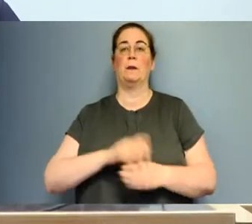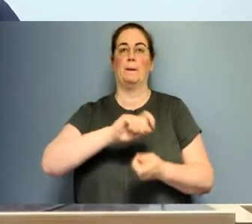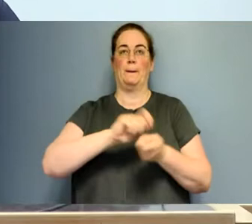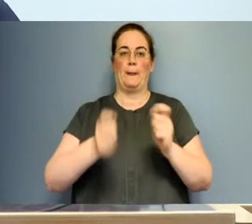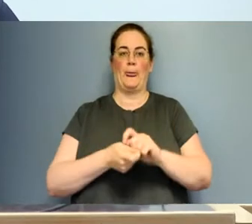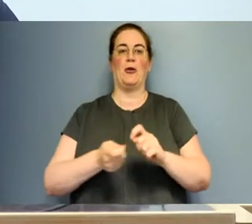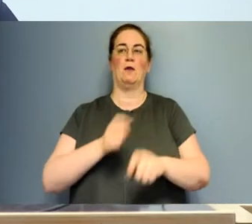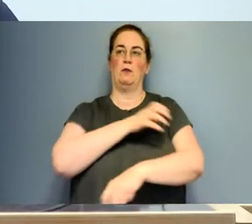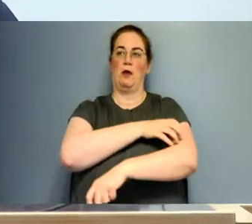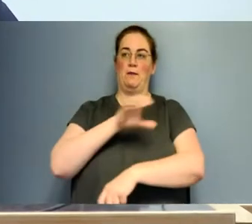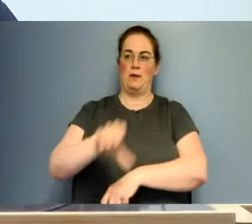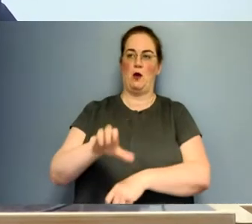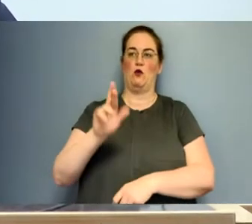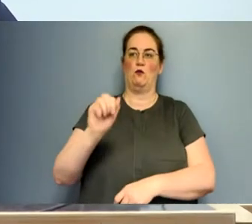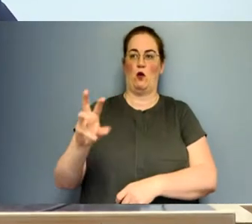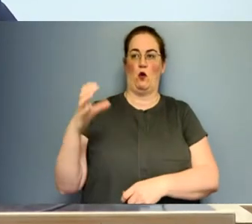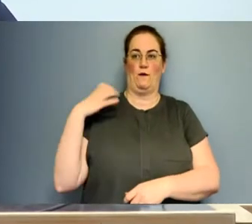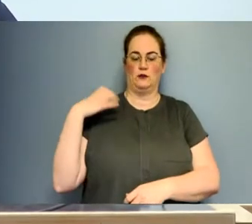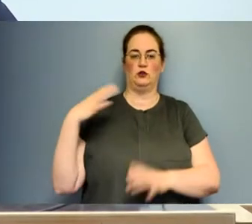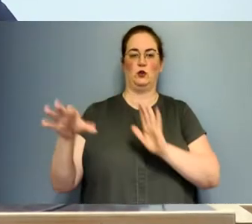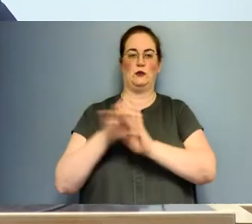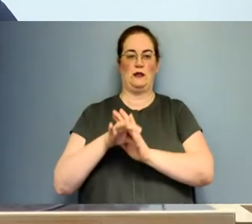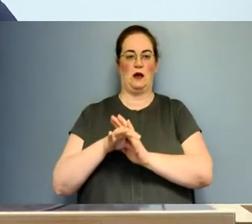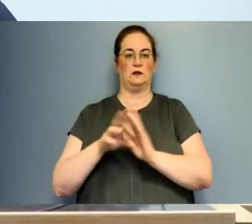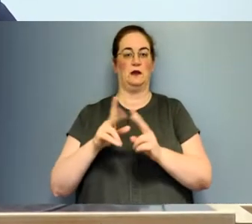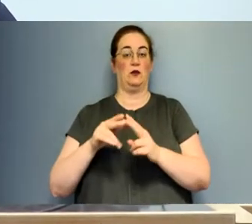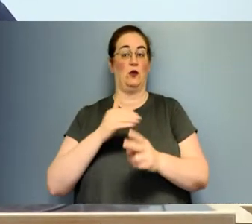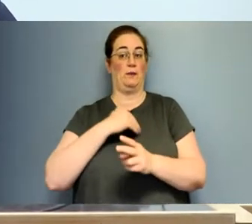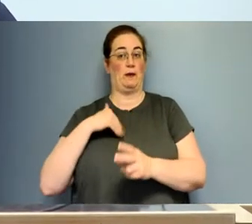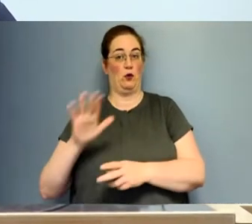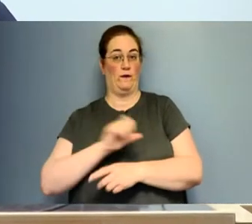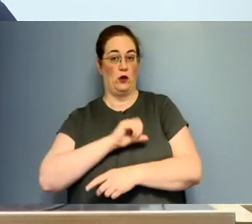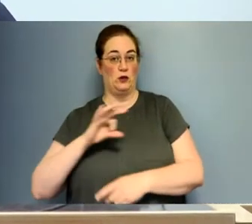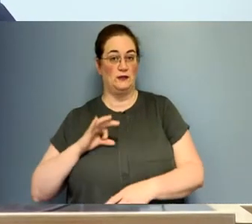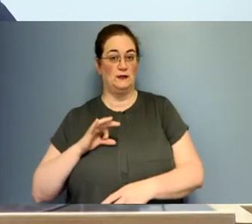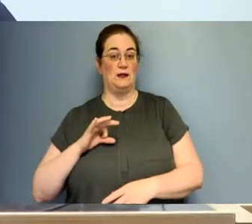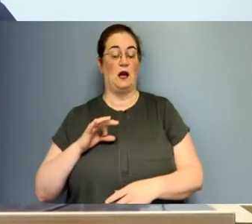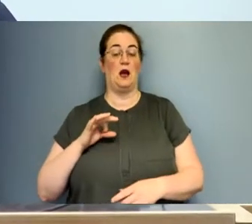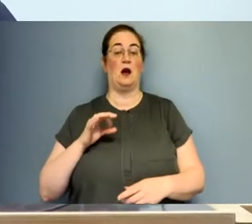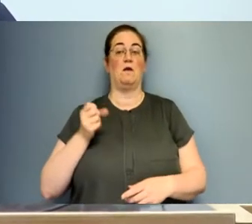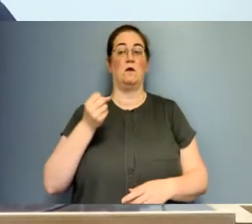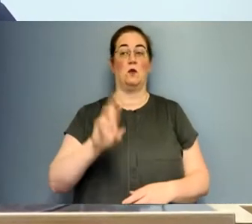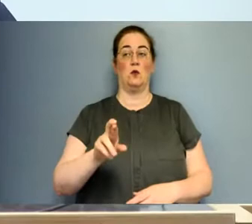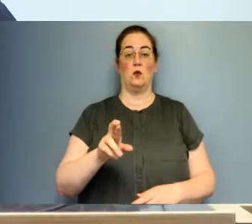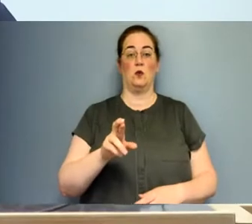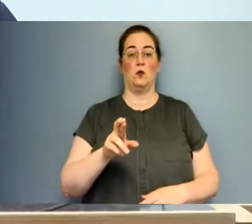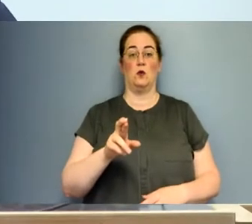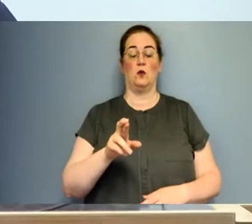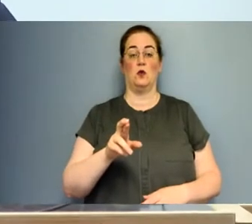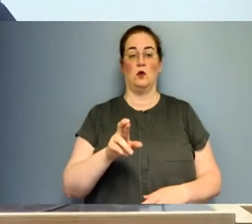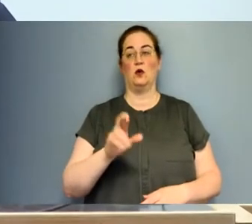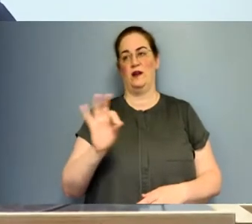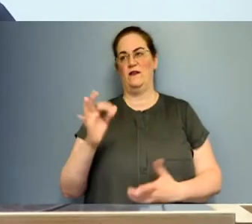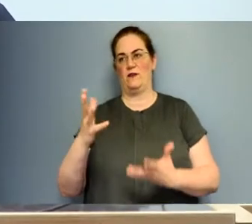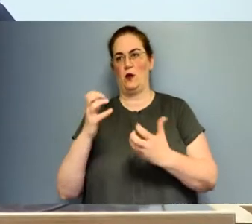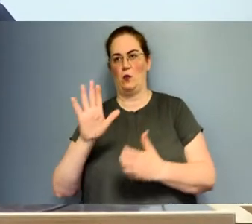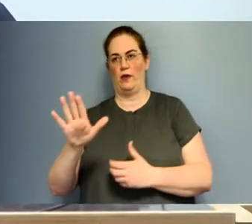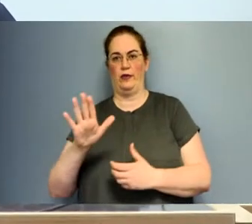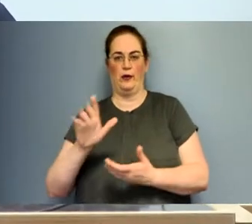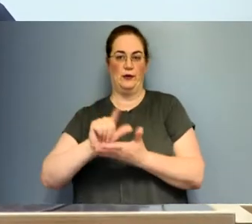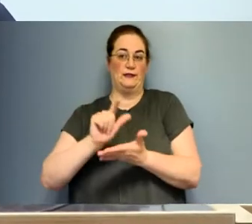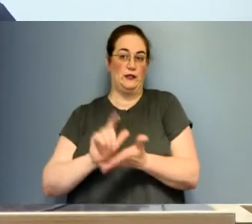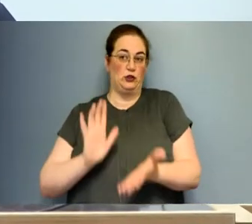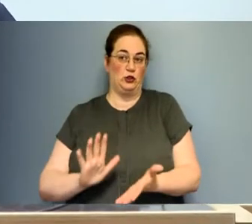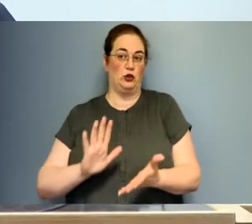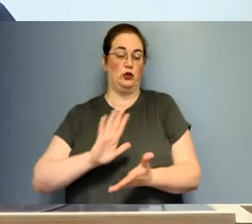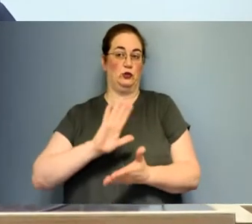empower the row officers to select either a member of their staff or if they wish to have their solicitor